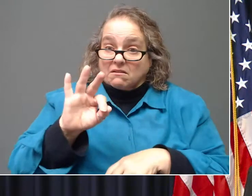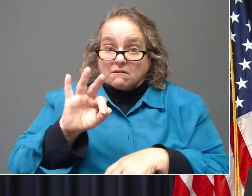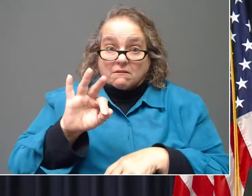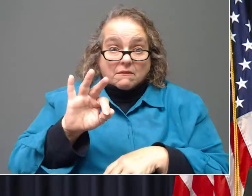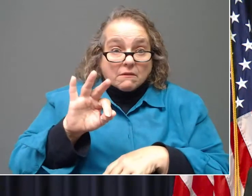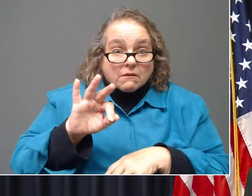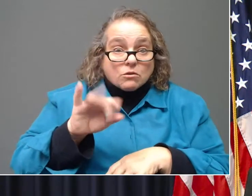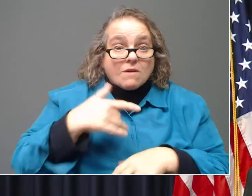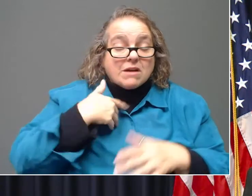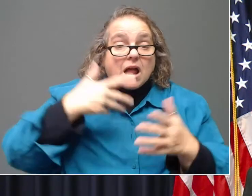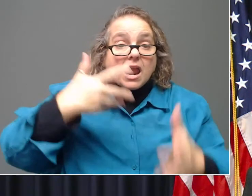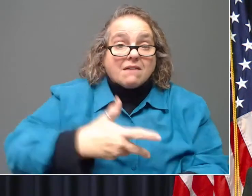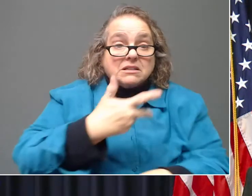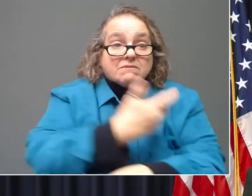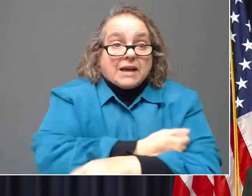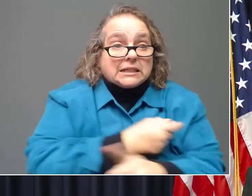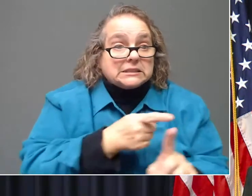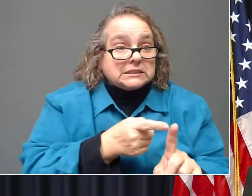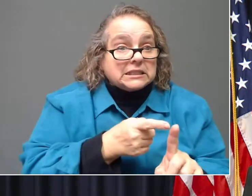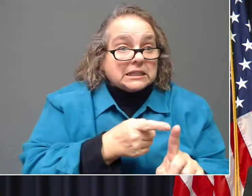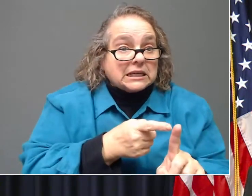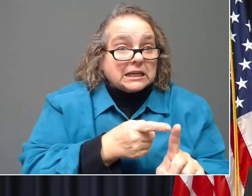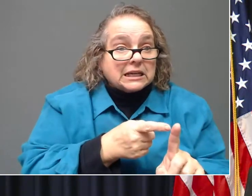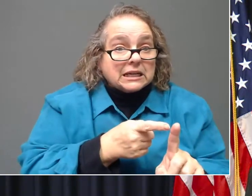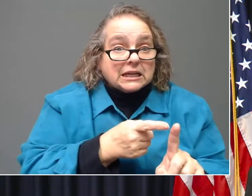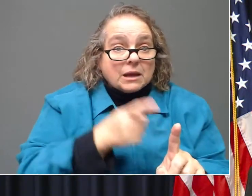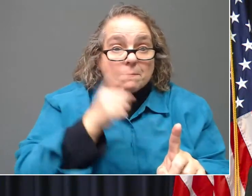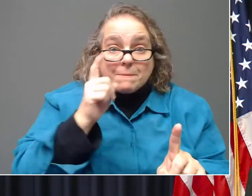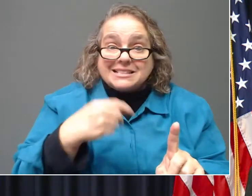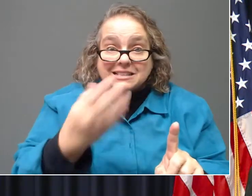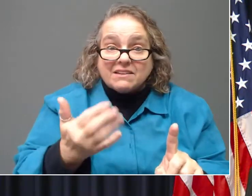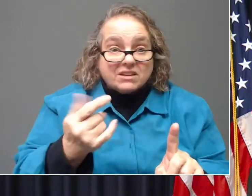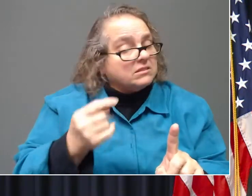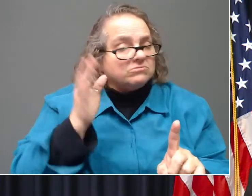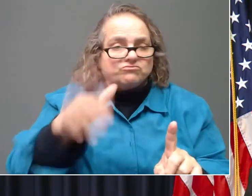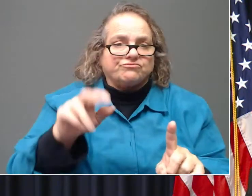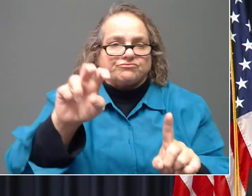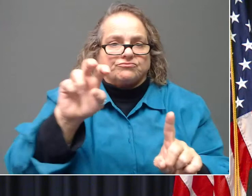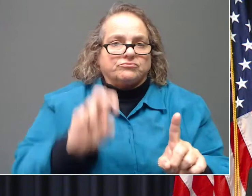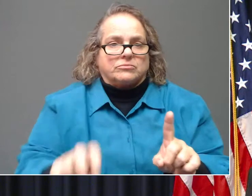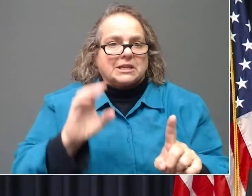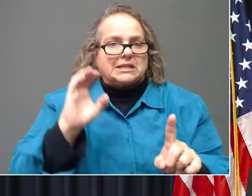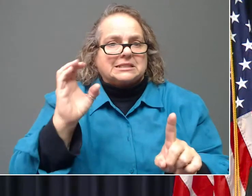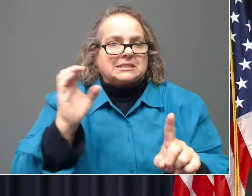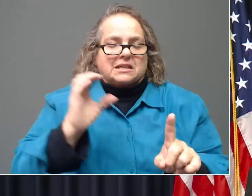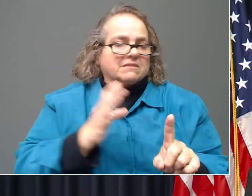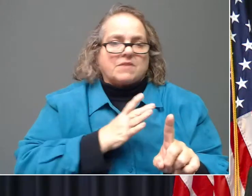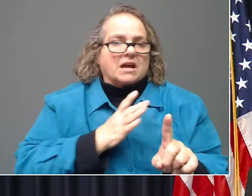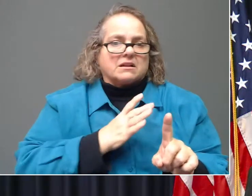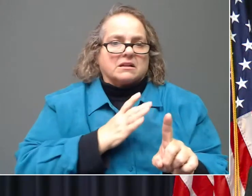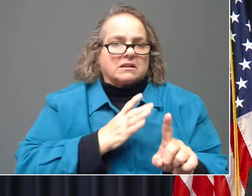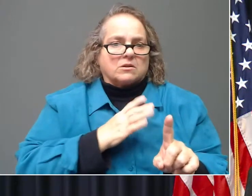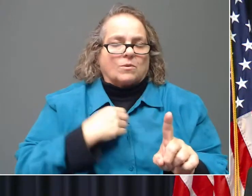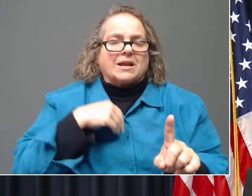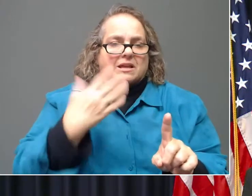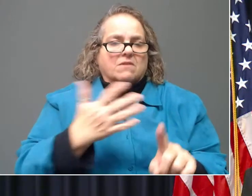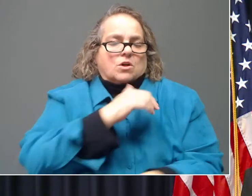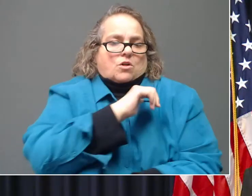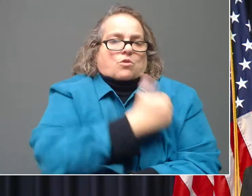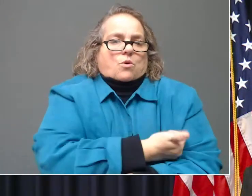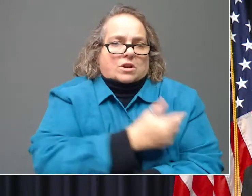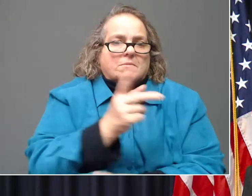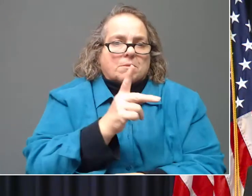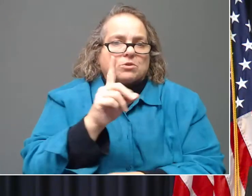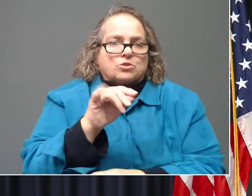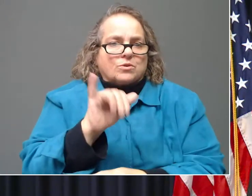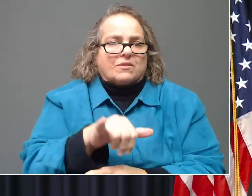that not one single dose is wasted, then we've given the authority to do that. And to date, I don't think